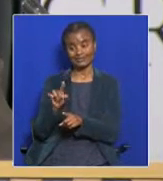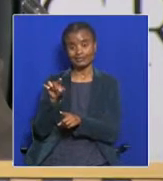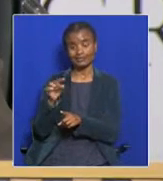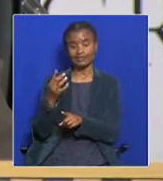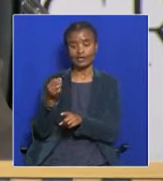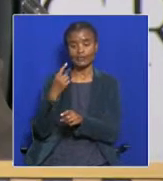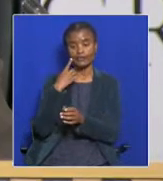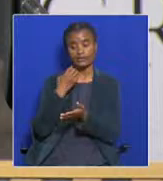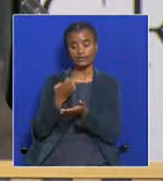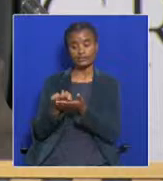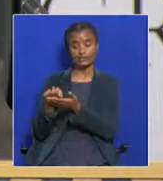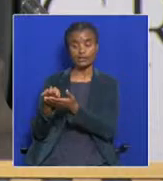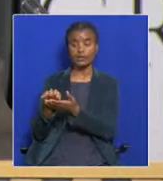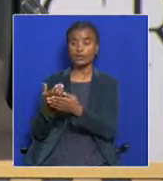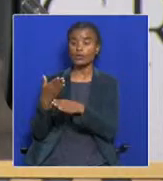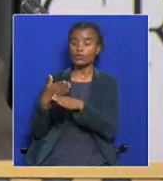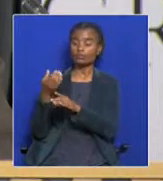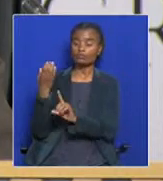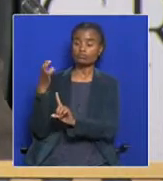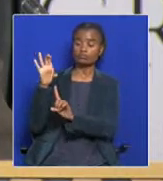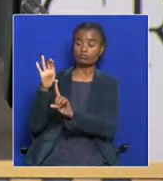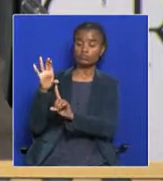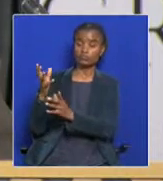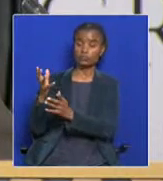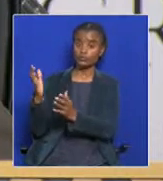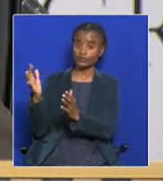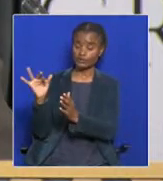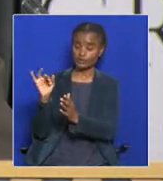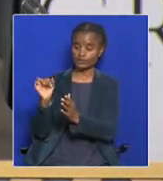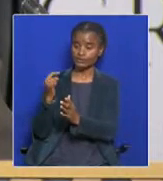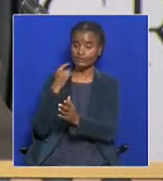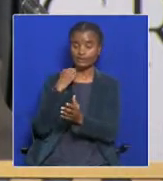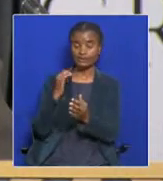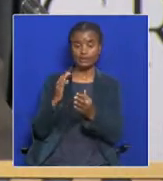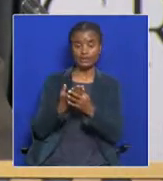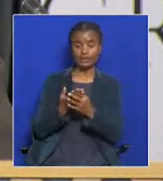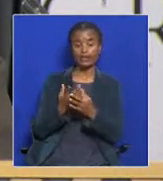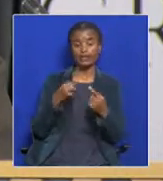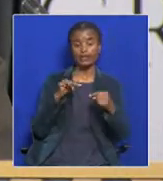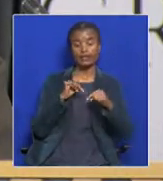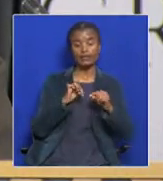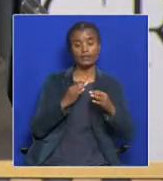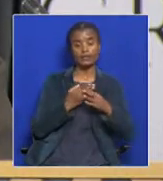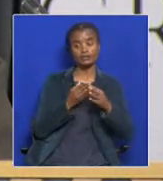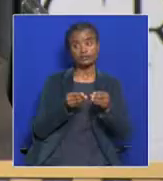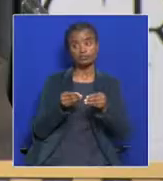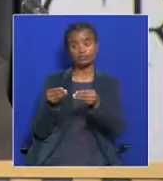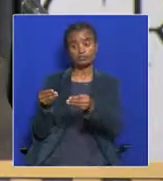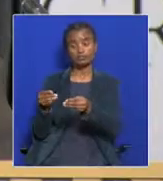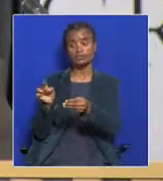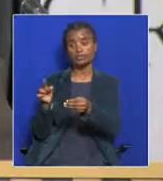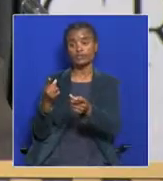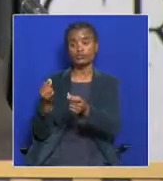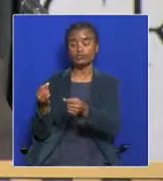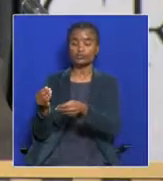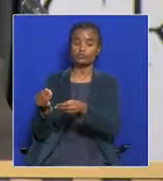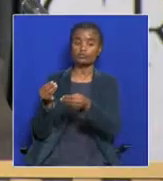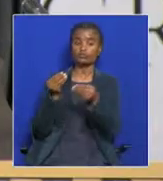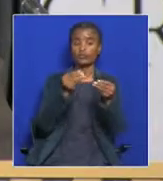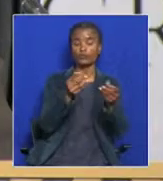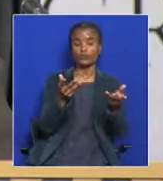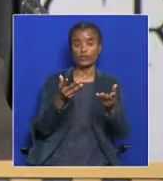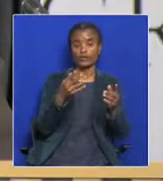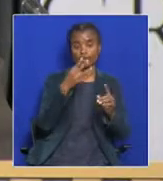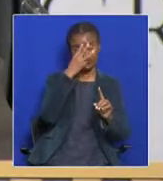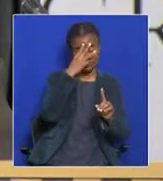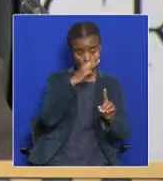then refer cases, send up our cases that we had submitted here to either FSL Pretoria or to that, also